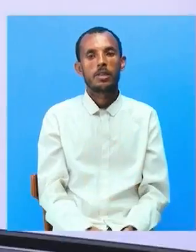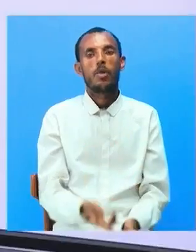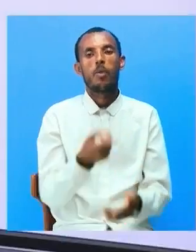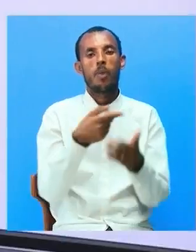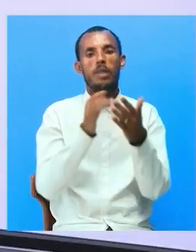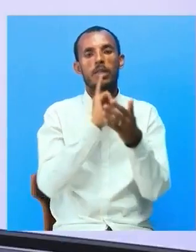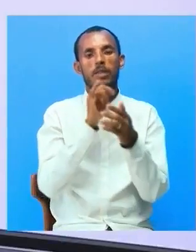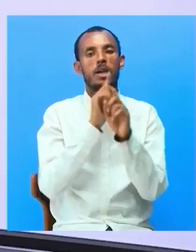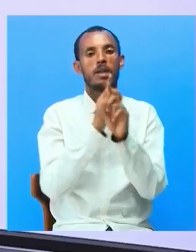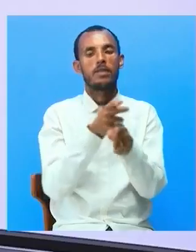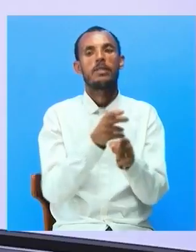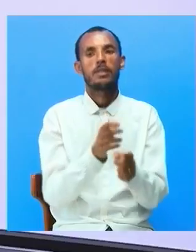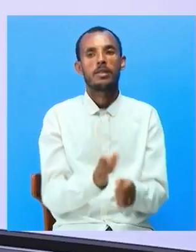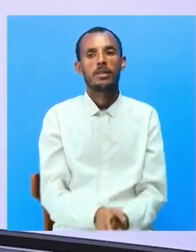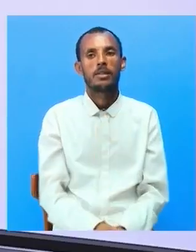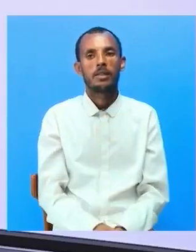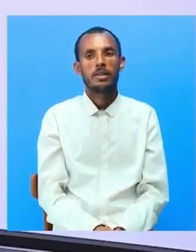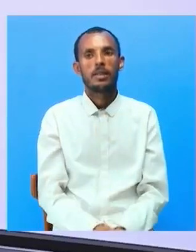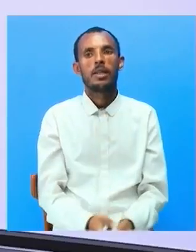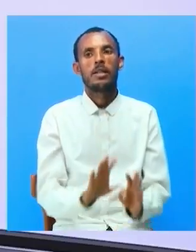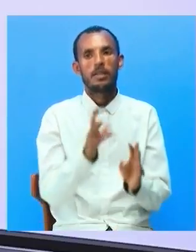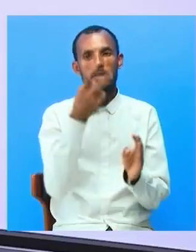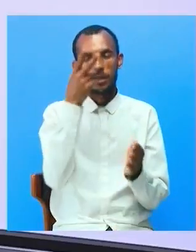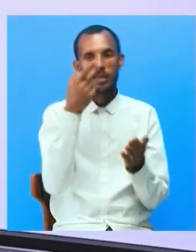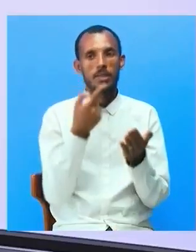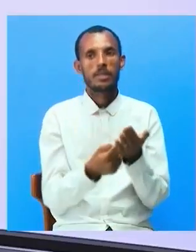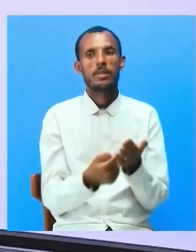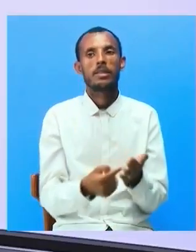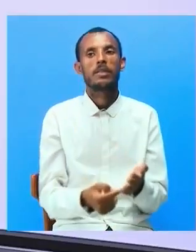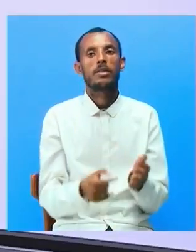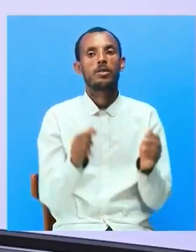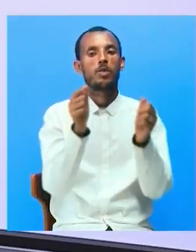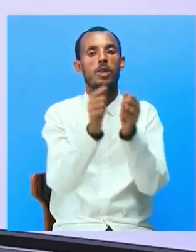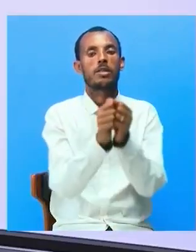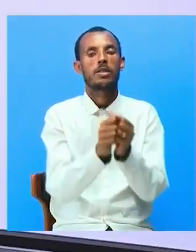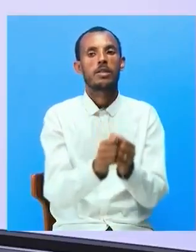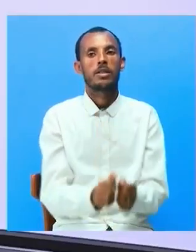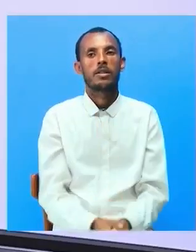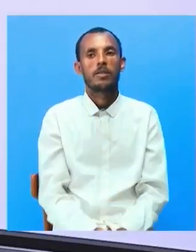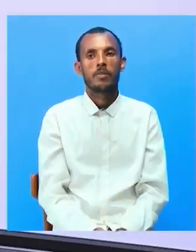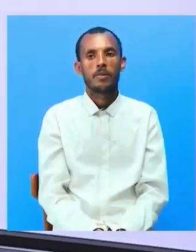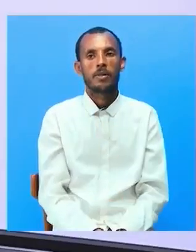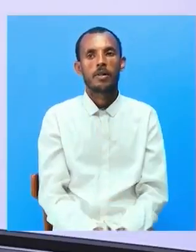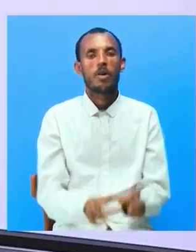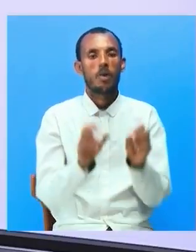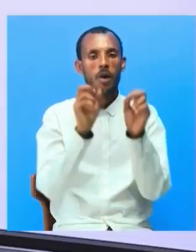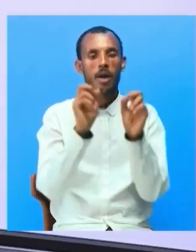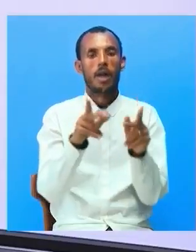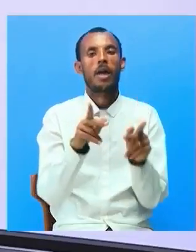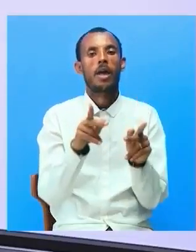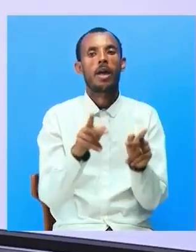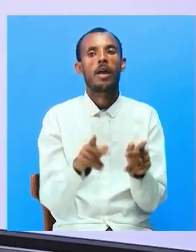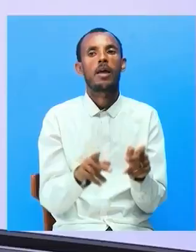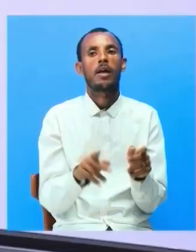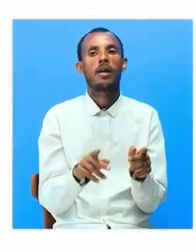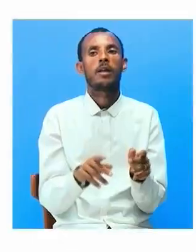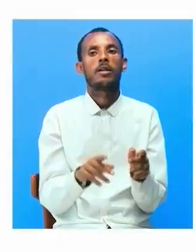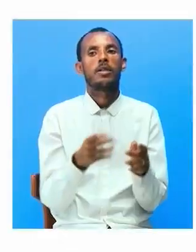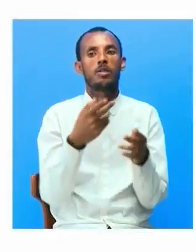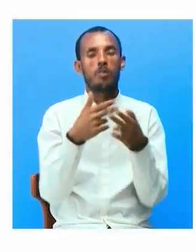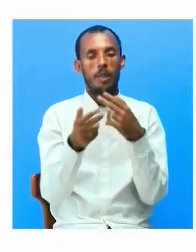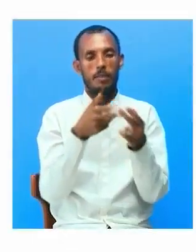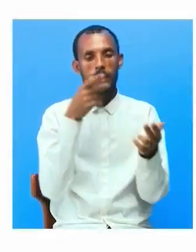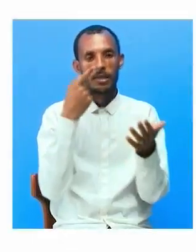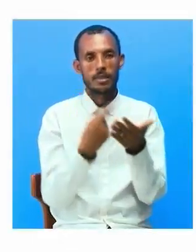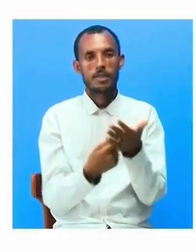the answer? Let's see this together. Okay, to multiply